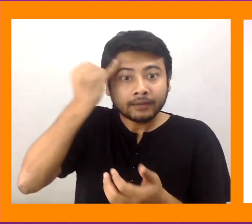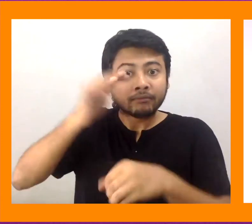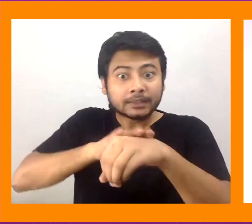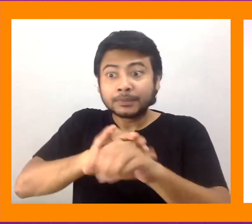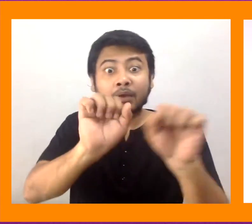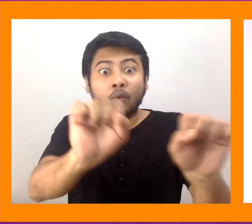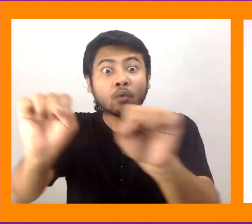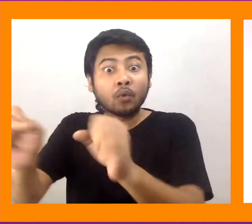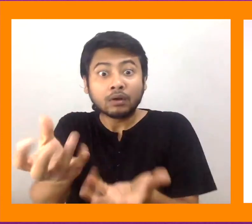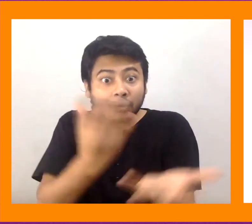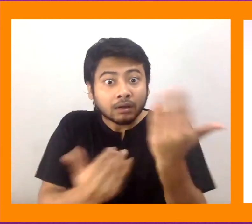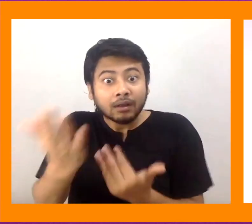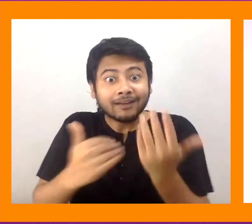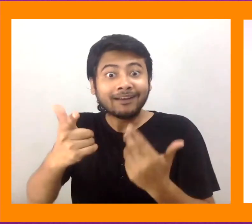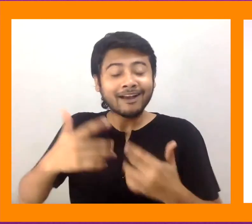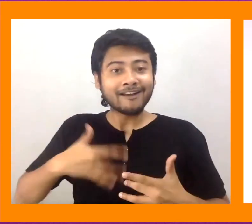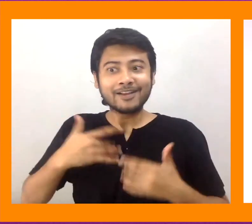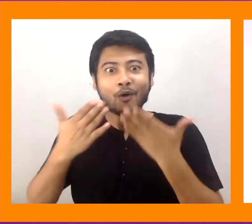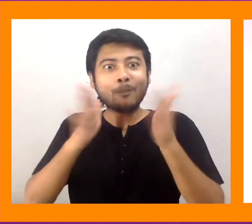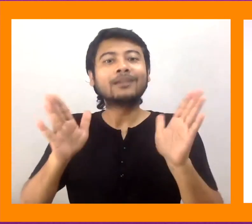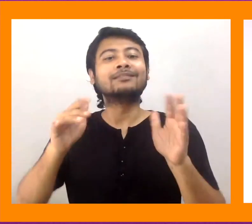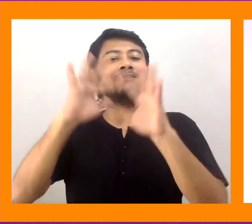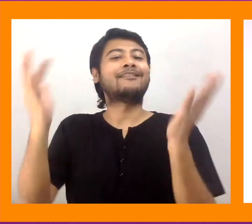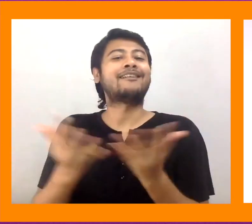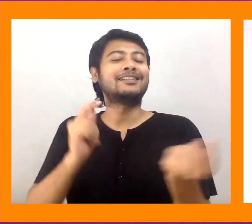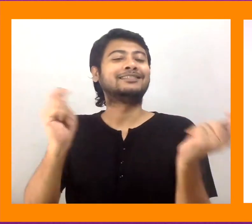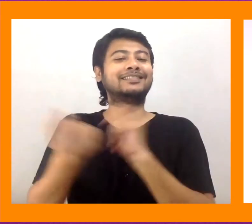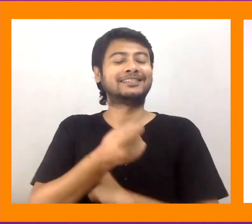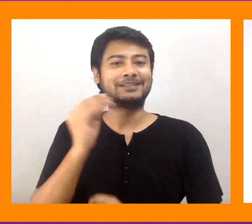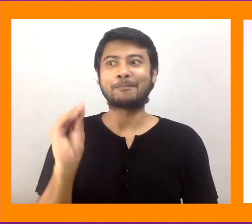experiences helps us to build something beautiful together,